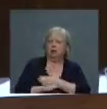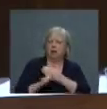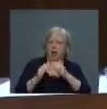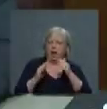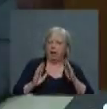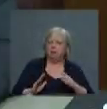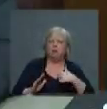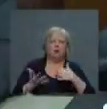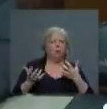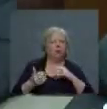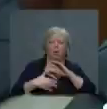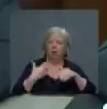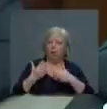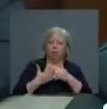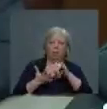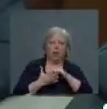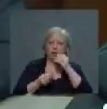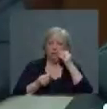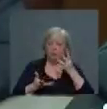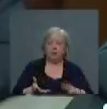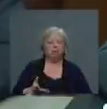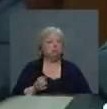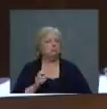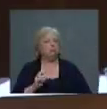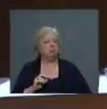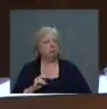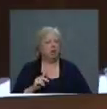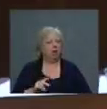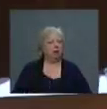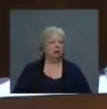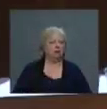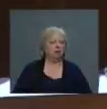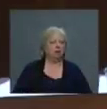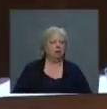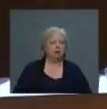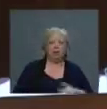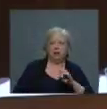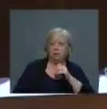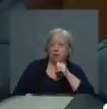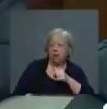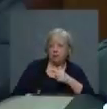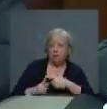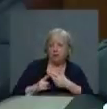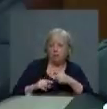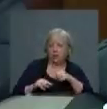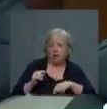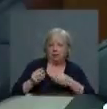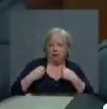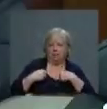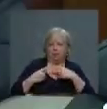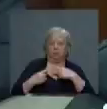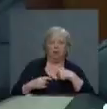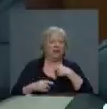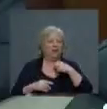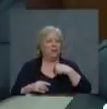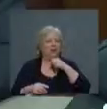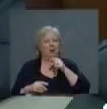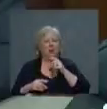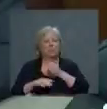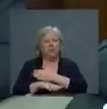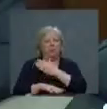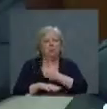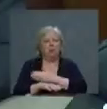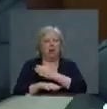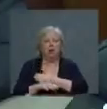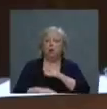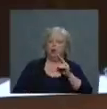Okay. And if you haven't, then you can't give it to me. Yeah, we're not in a remodeling business. No,